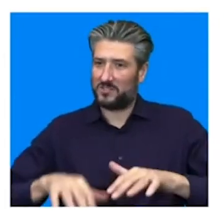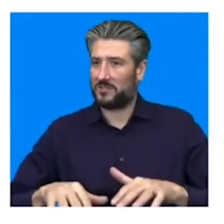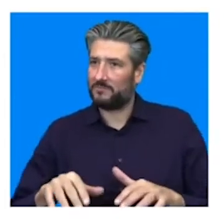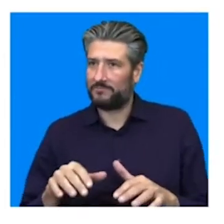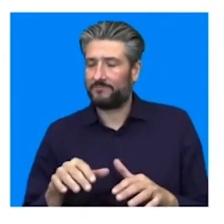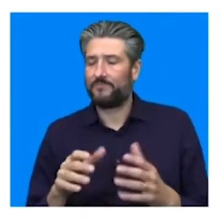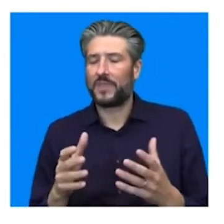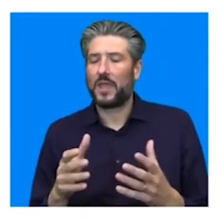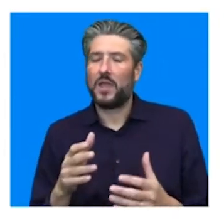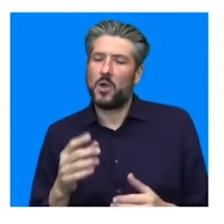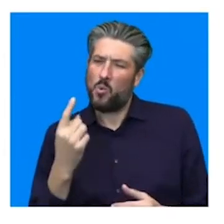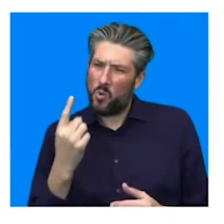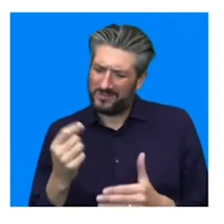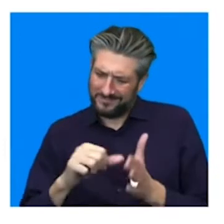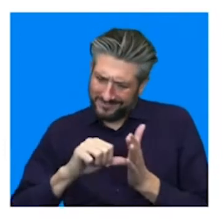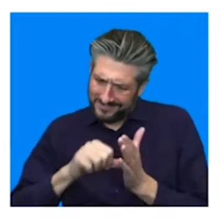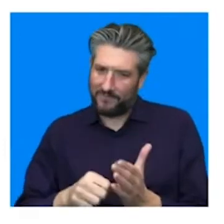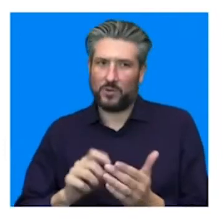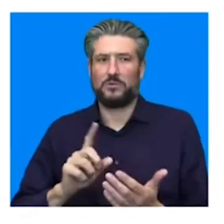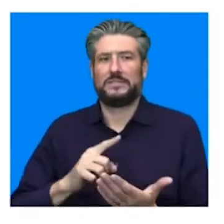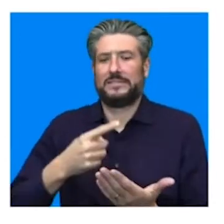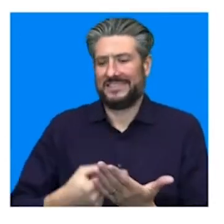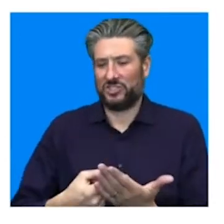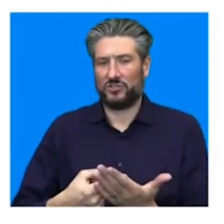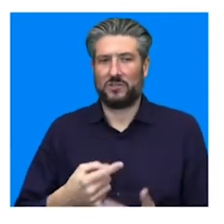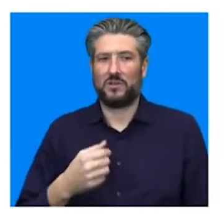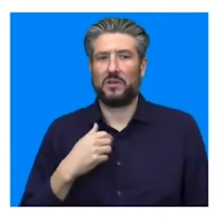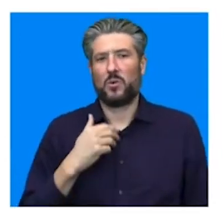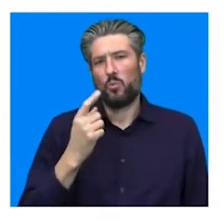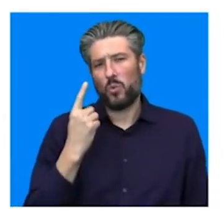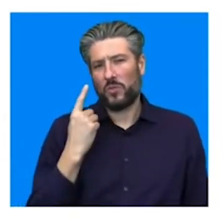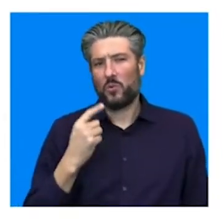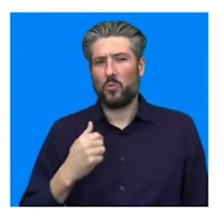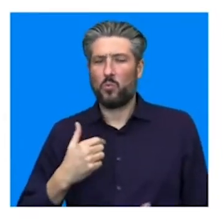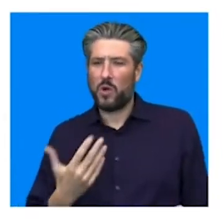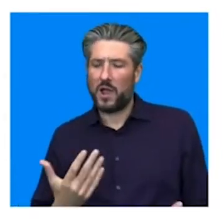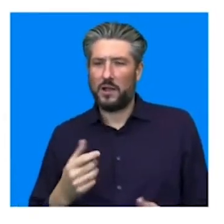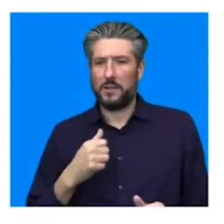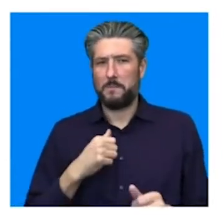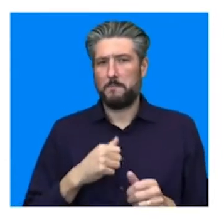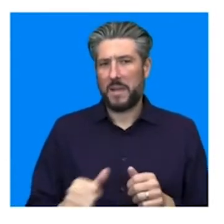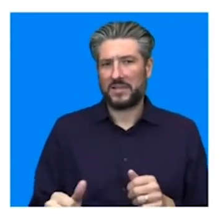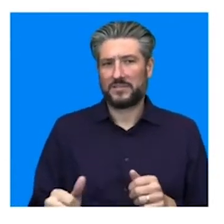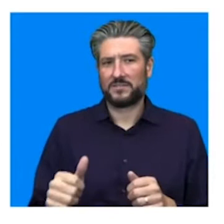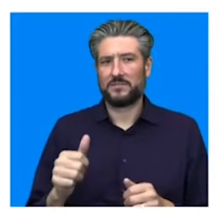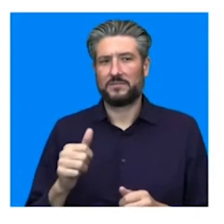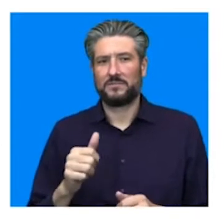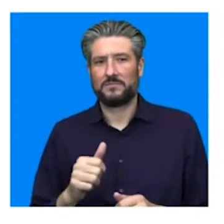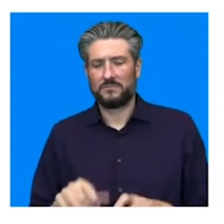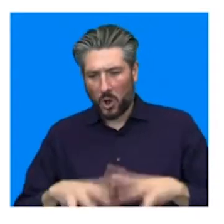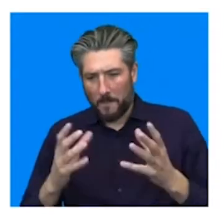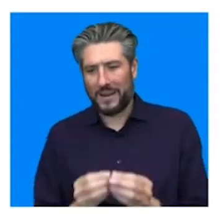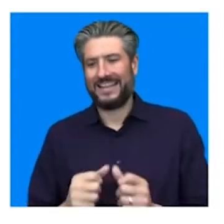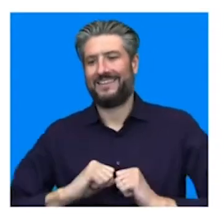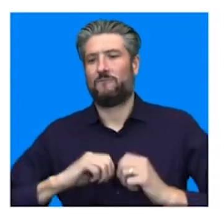to keep the app completely free. I can tell you that running a mobile application for several years